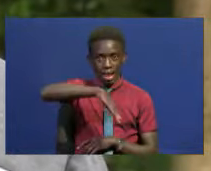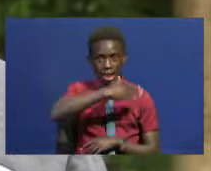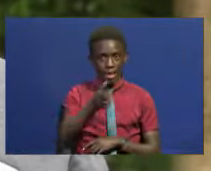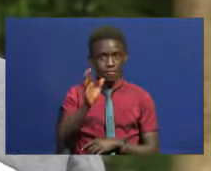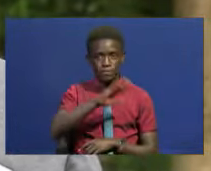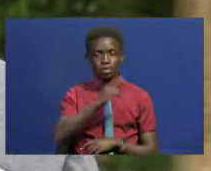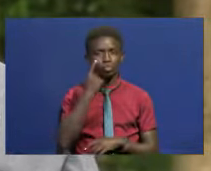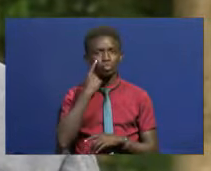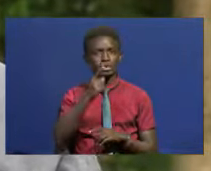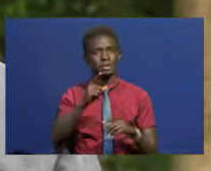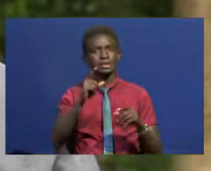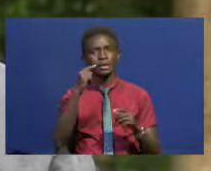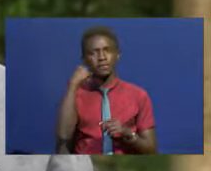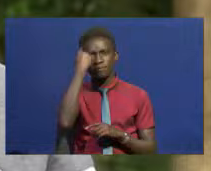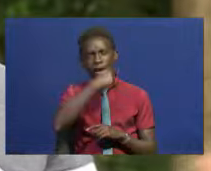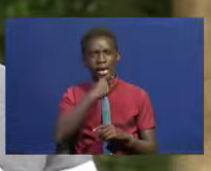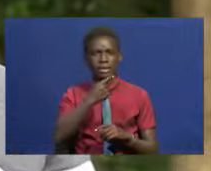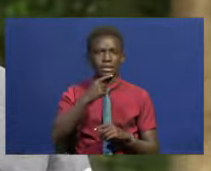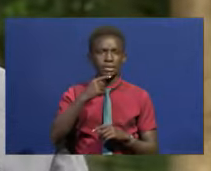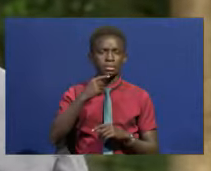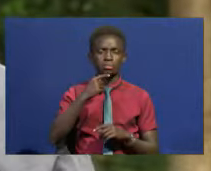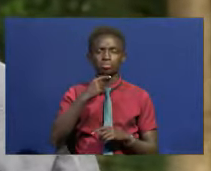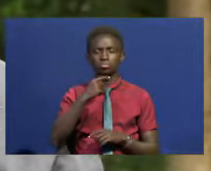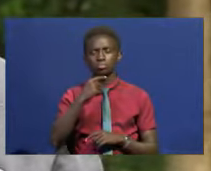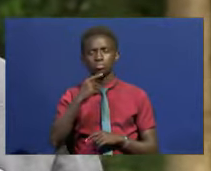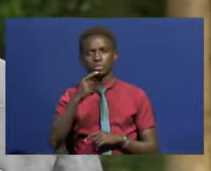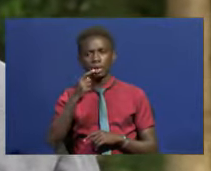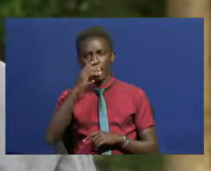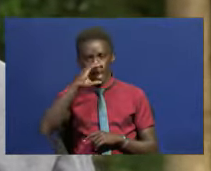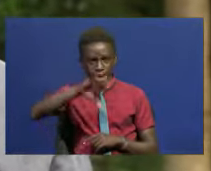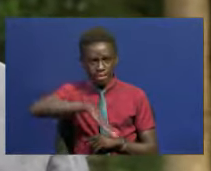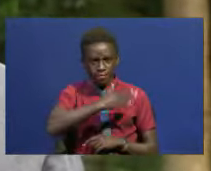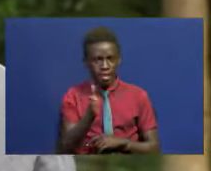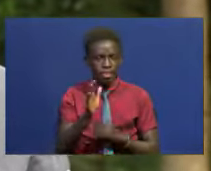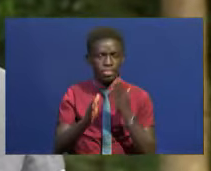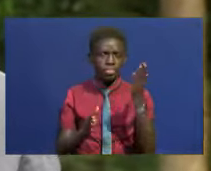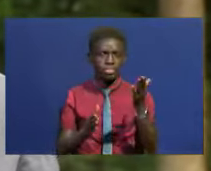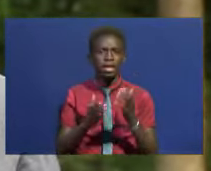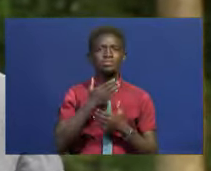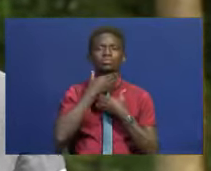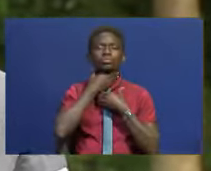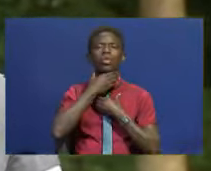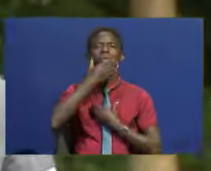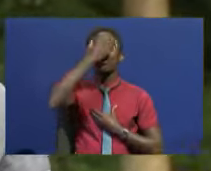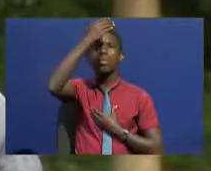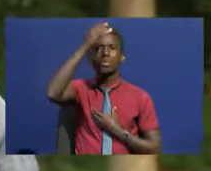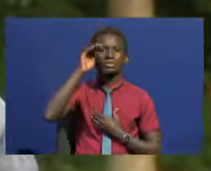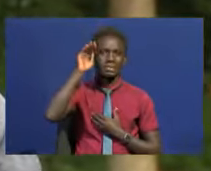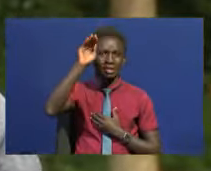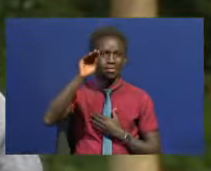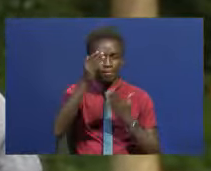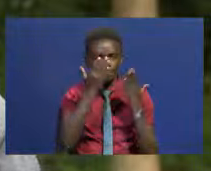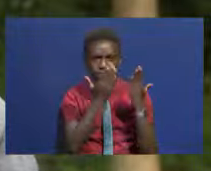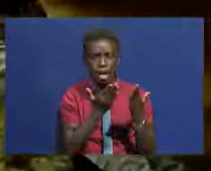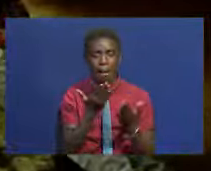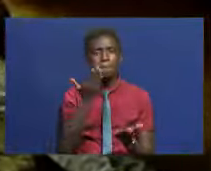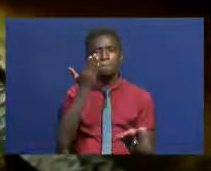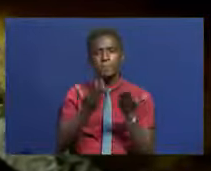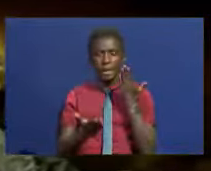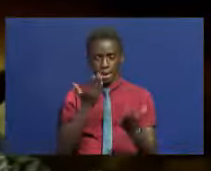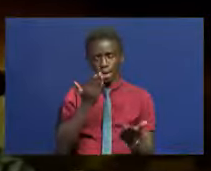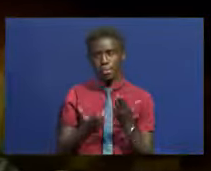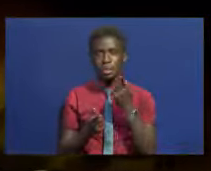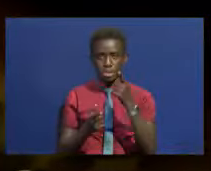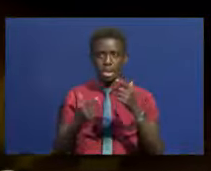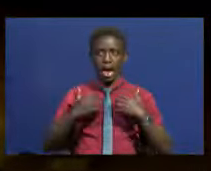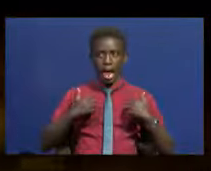of elephant is there, and the giraffe is there. Probably those are the animals that were targeted during that time. The